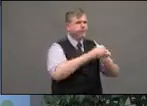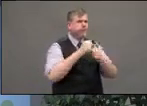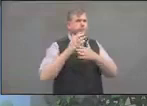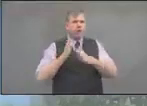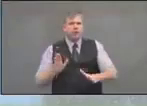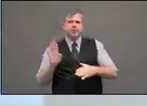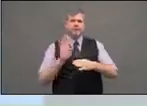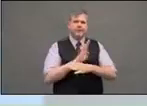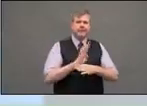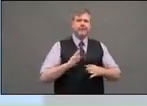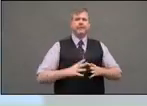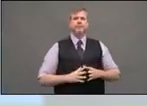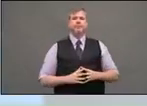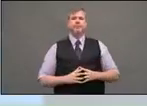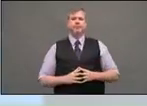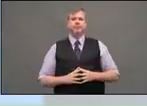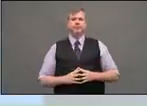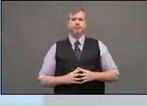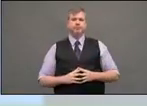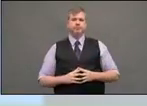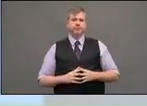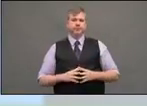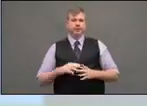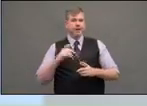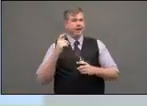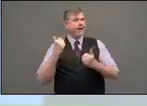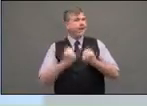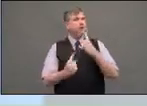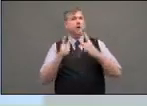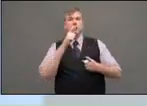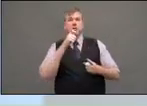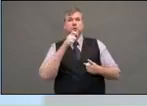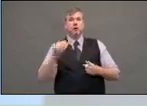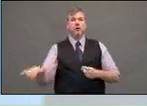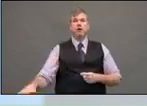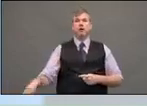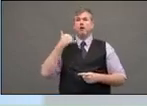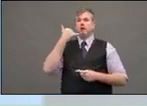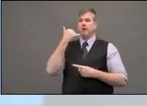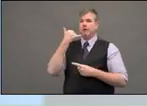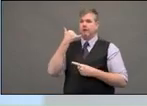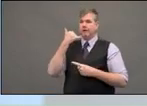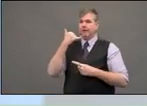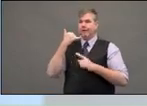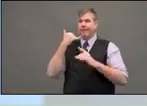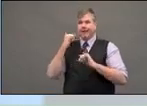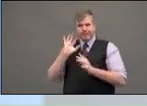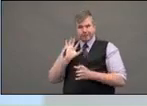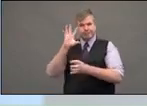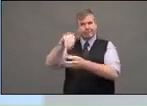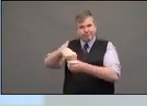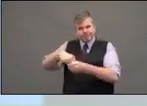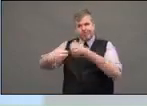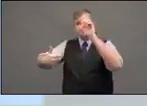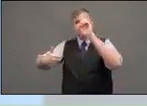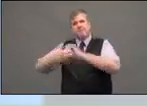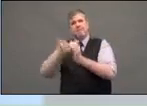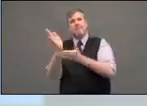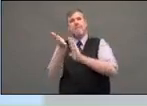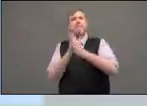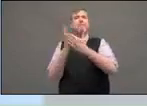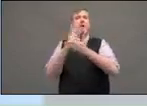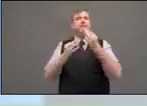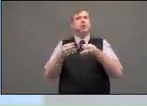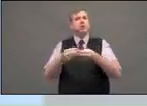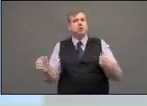answers one of these calls, and as volunteers as well, we are all part of our solution for moving forward. So I appreciate, Dr. Rudman, your time for